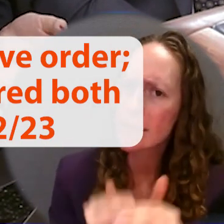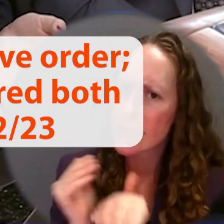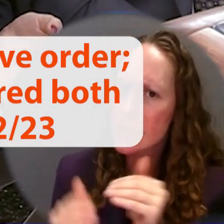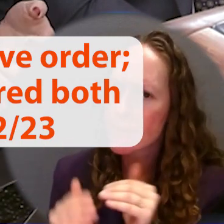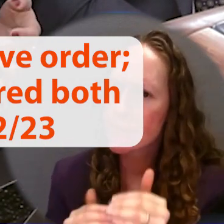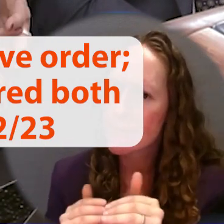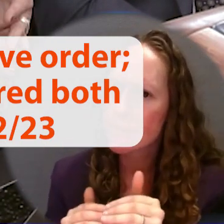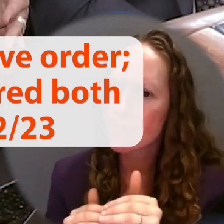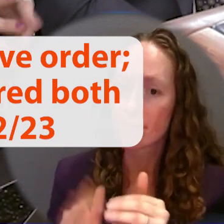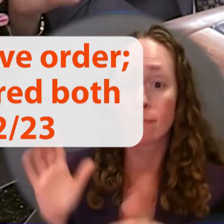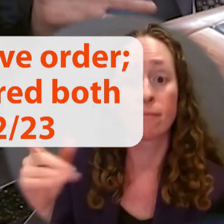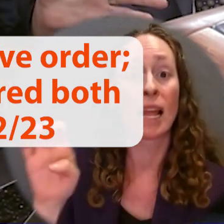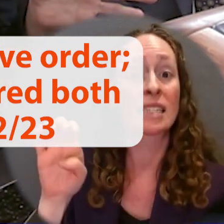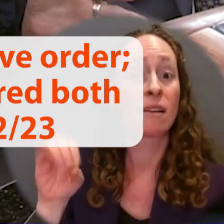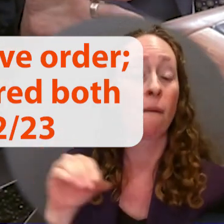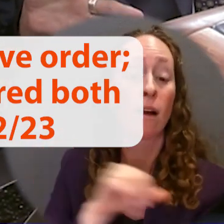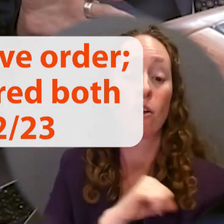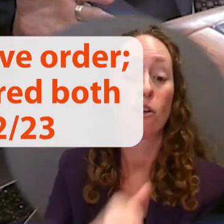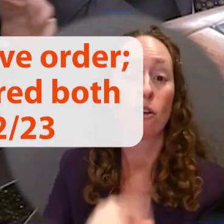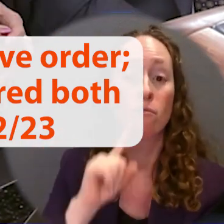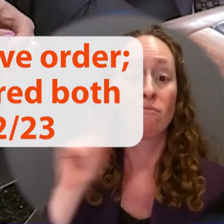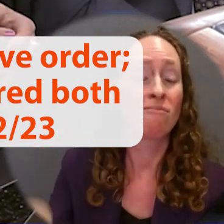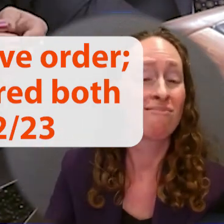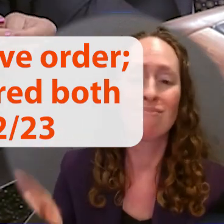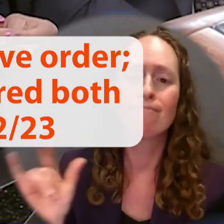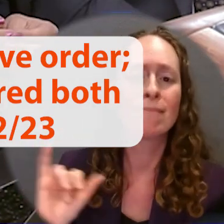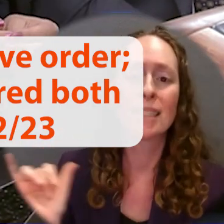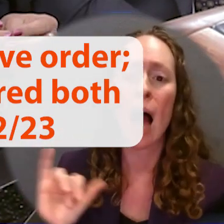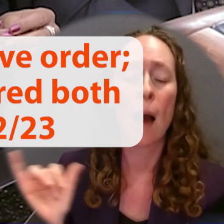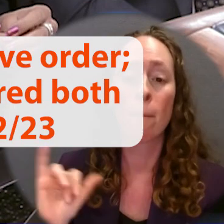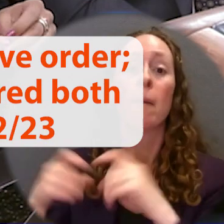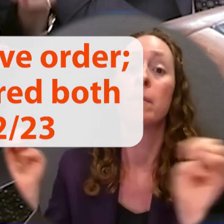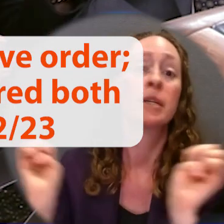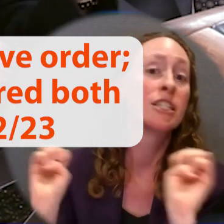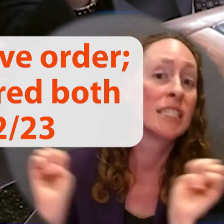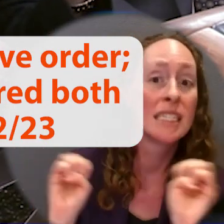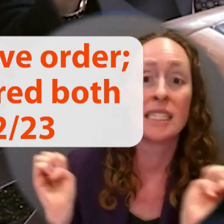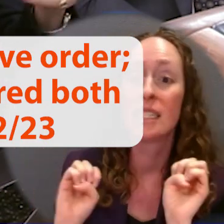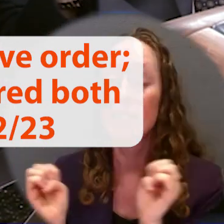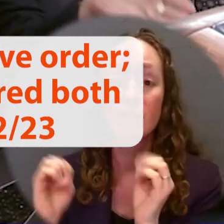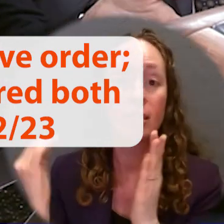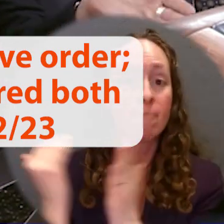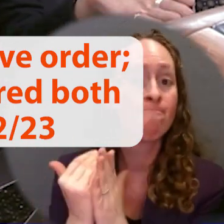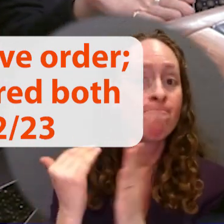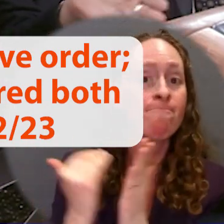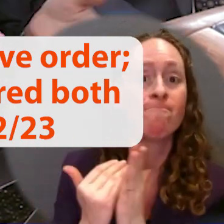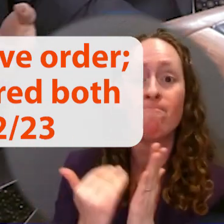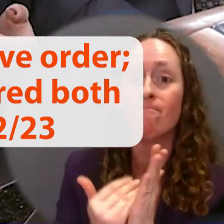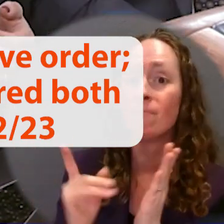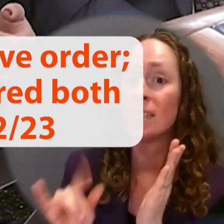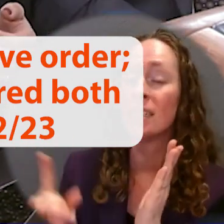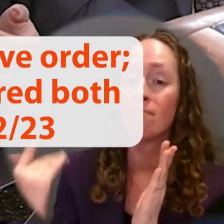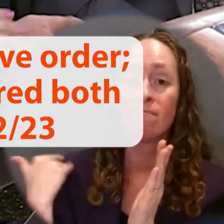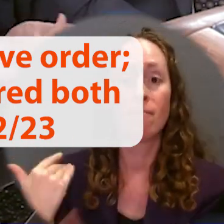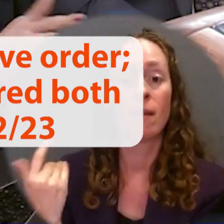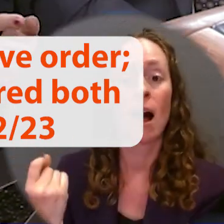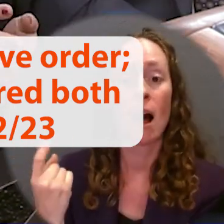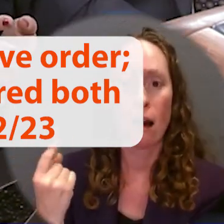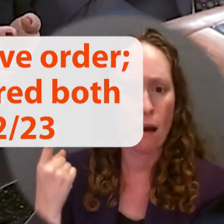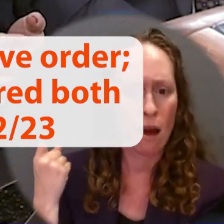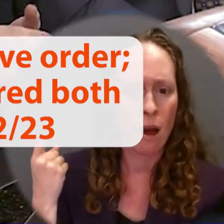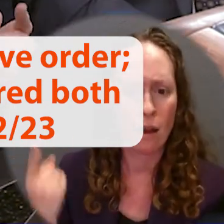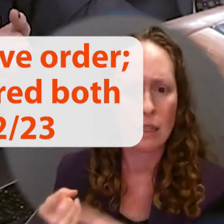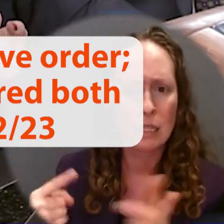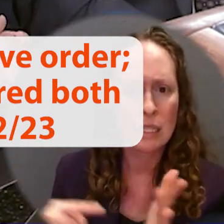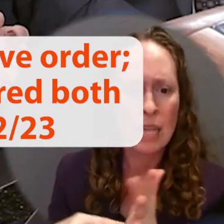executive order. Even the payment pause was done through an emergency statute. But the debt bill that mandates restarting payments got